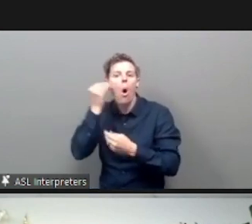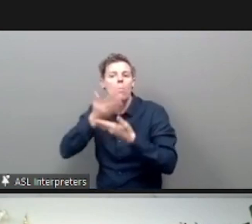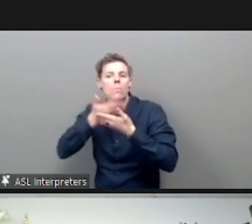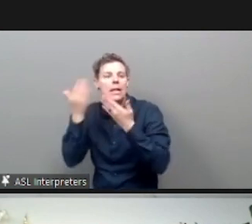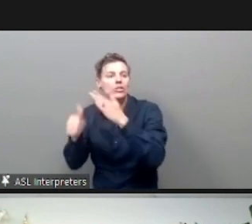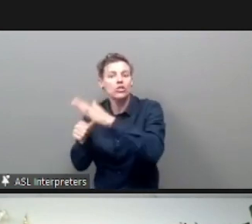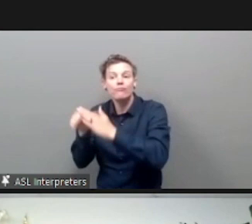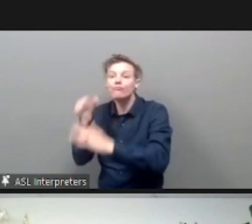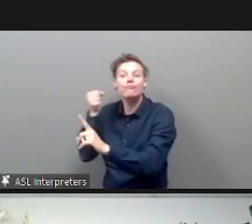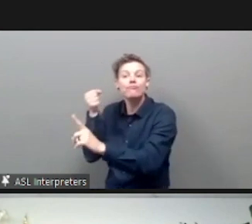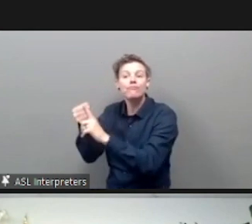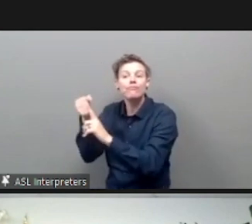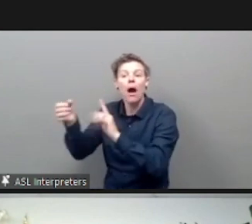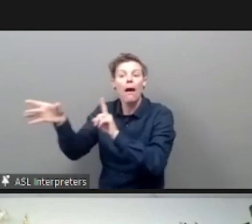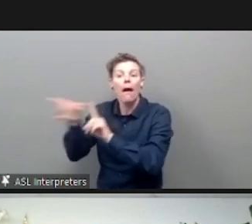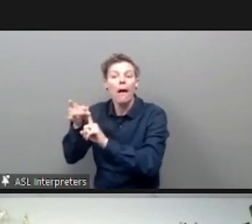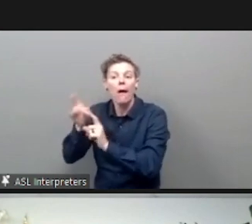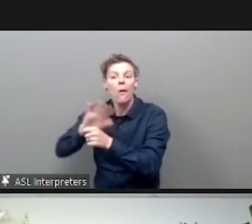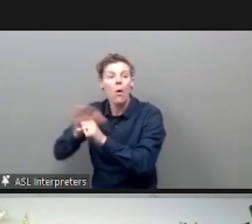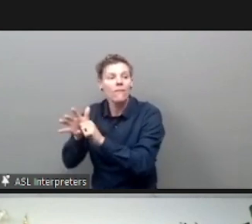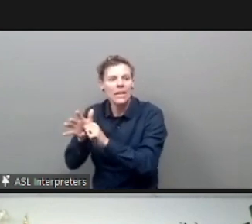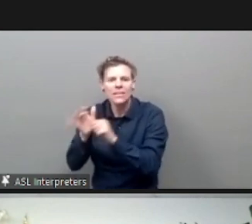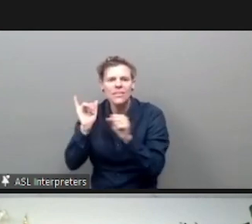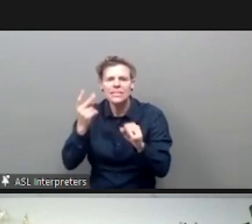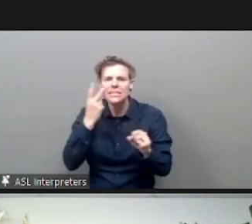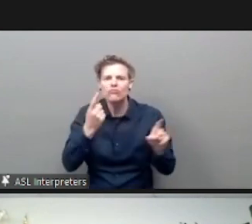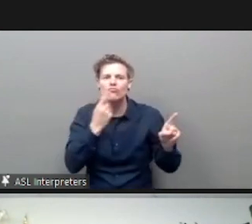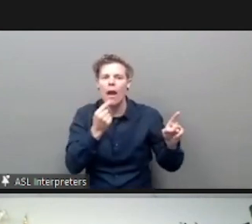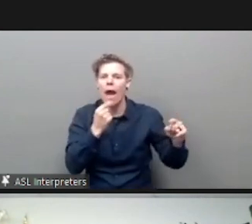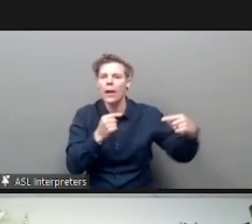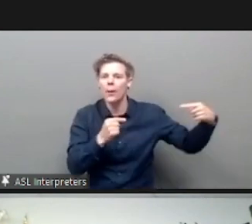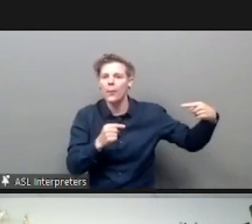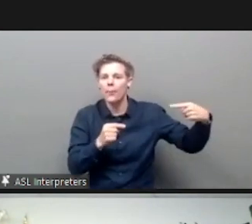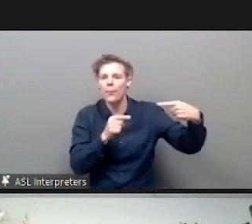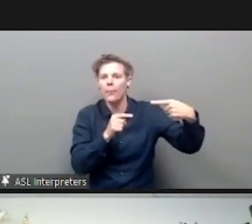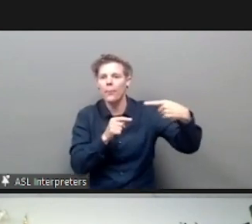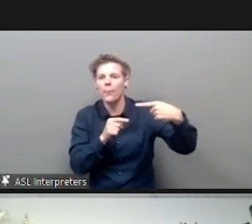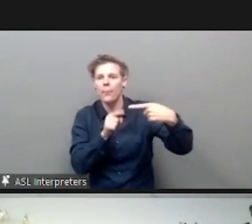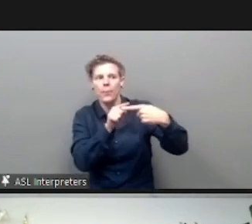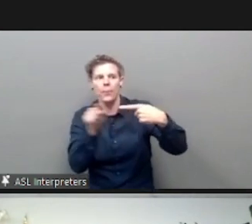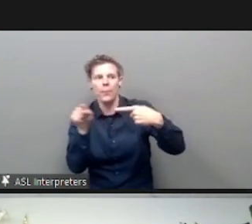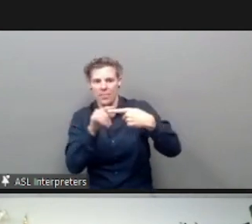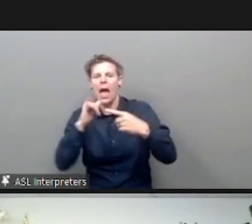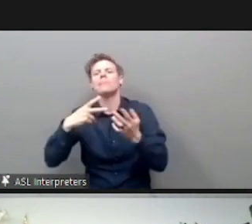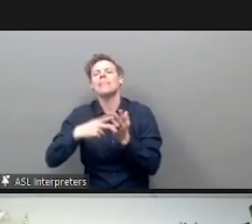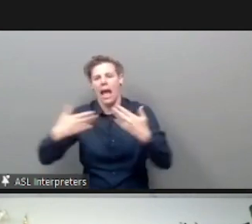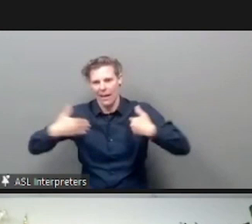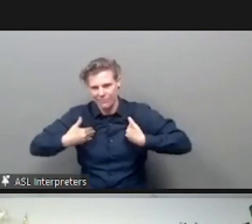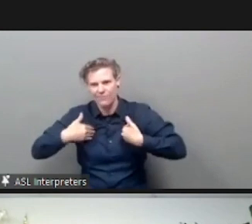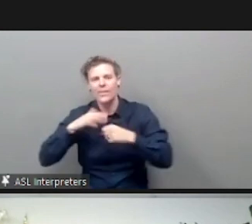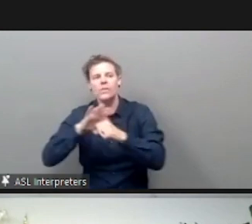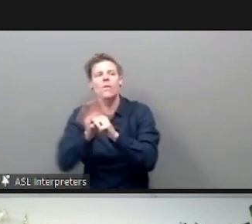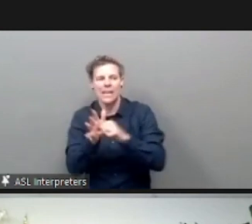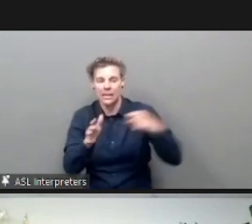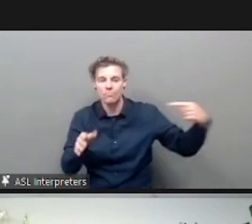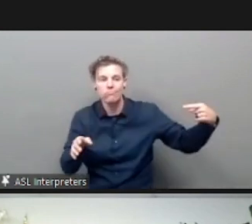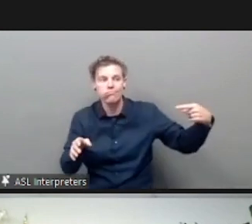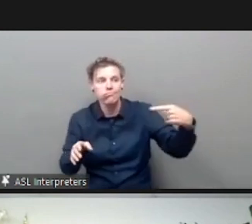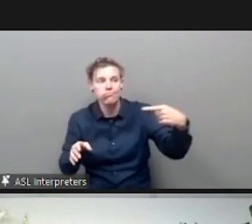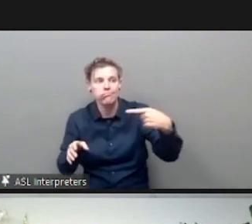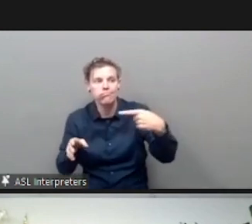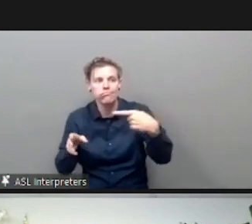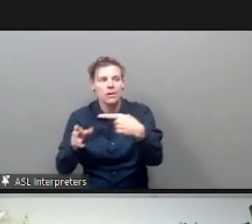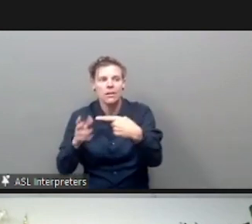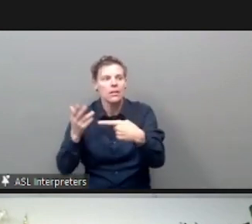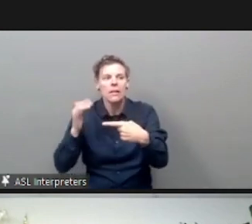We didn't have a test to stay program before because we didn't even have rapid antigen tests. So we had to wait several days till we